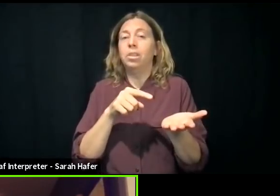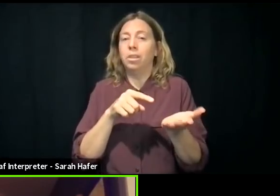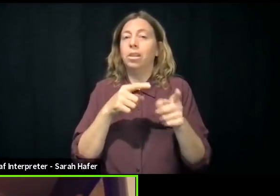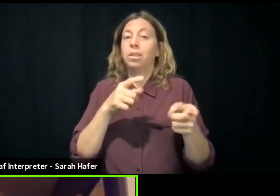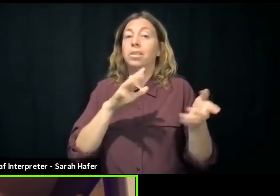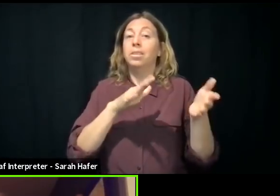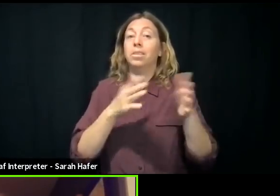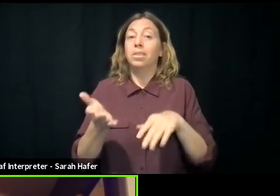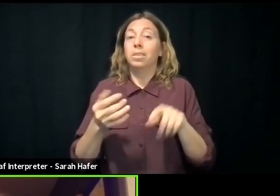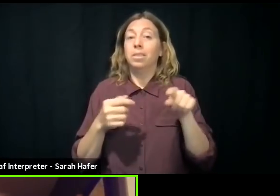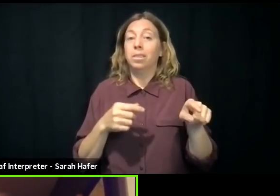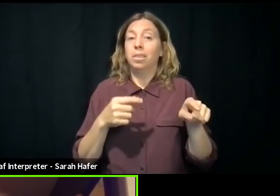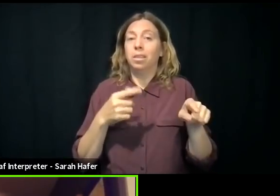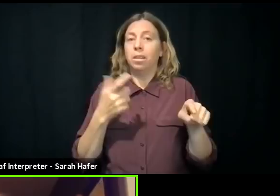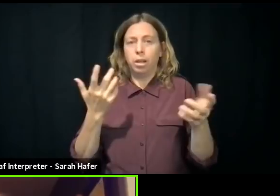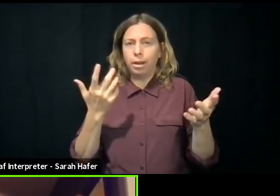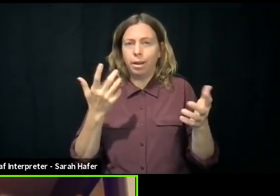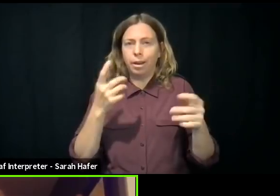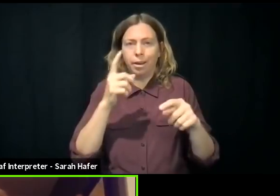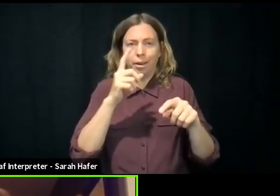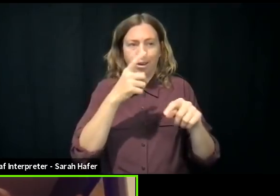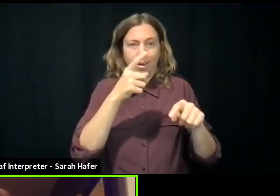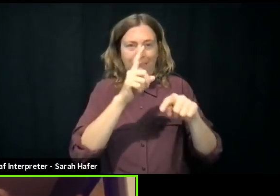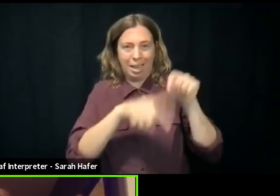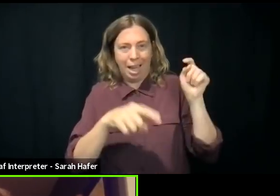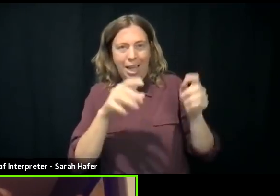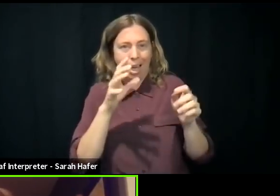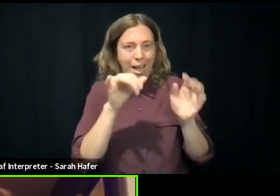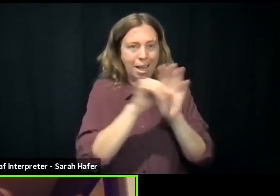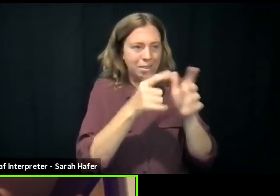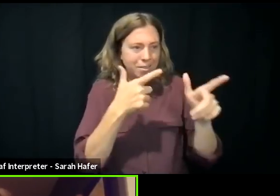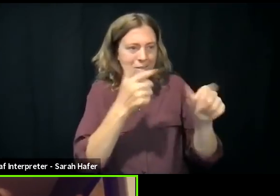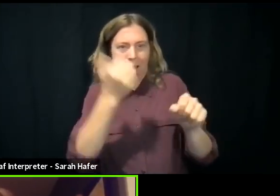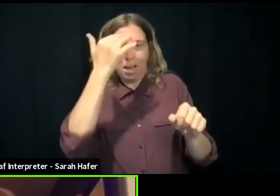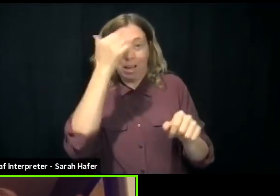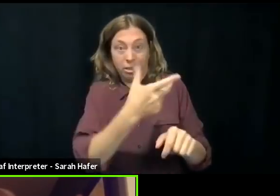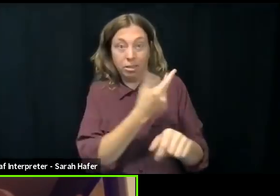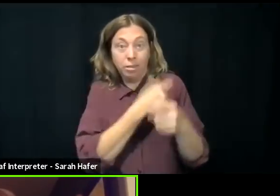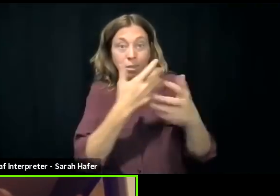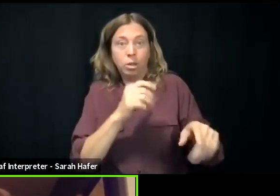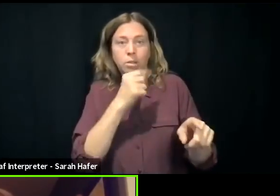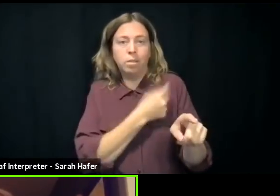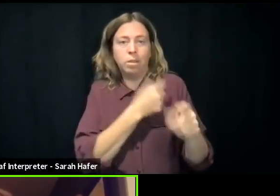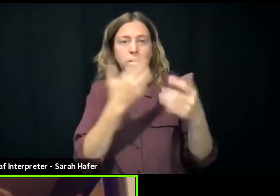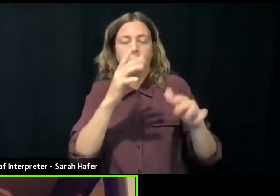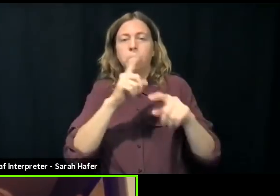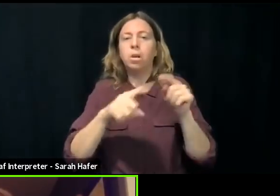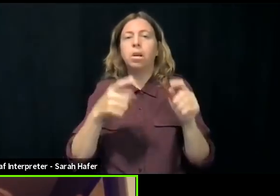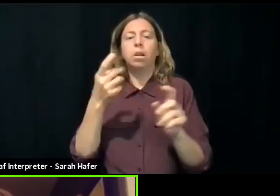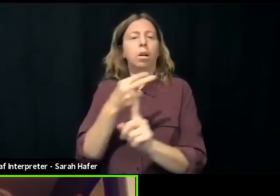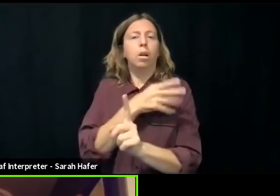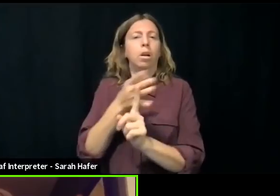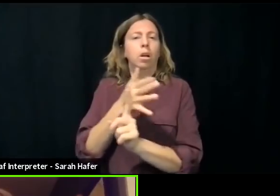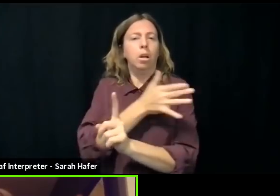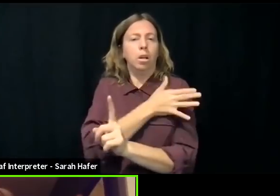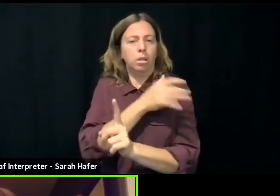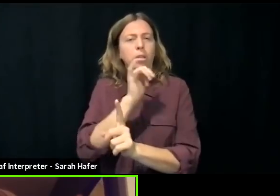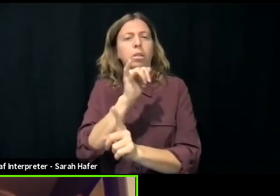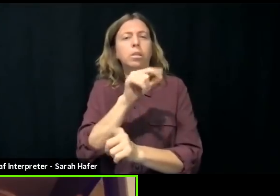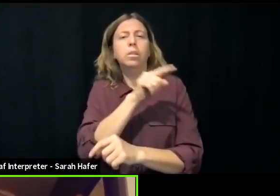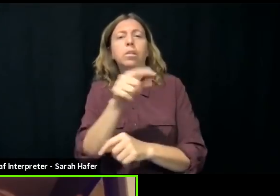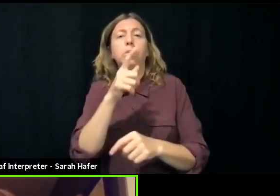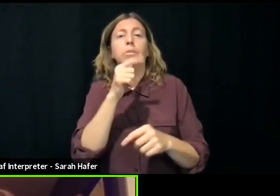it's a very small number of our deaths that we're seeing now that the vaccine is available that are in people who are fully vaccinated.